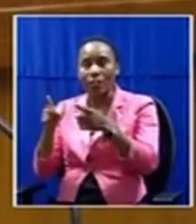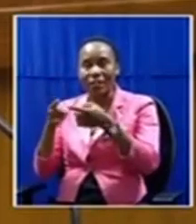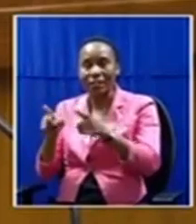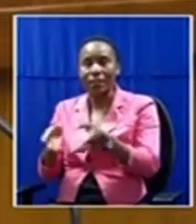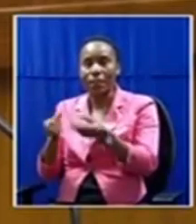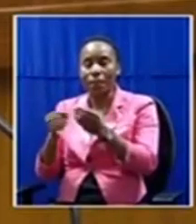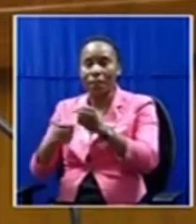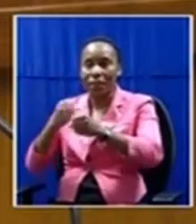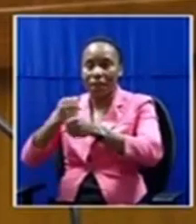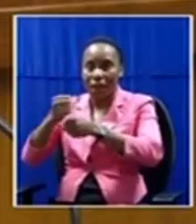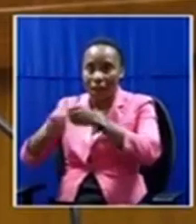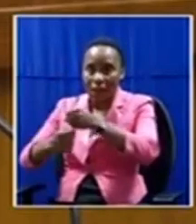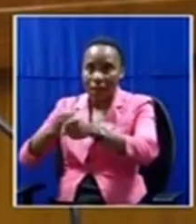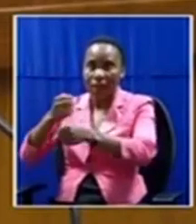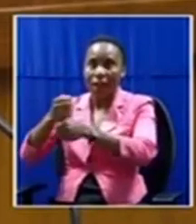year.